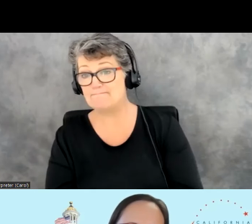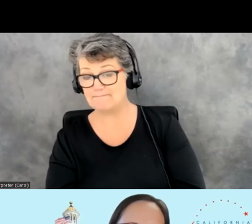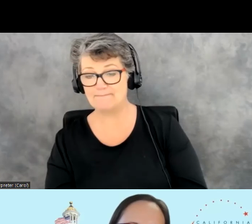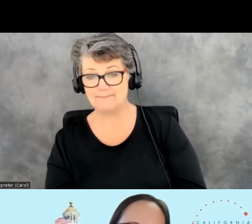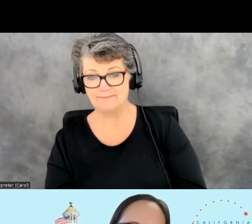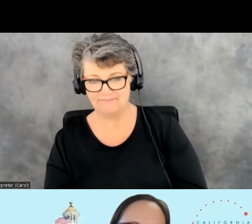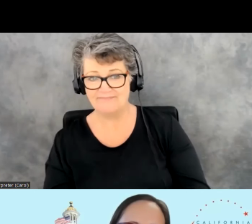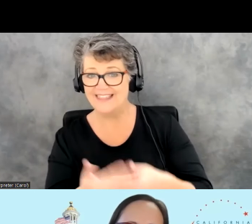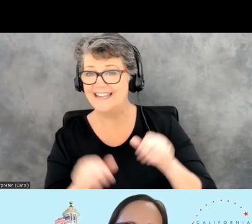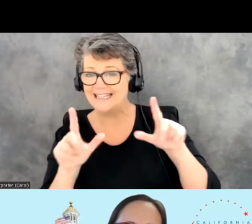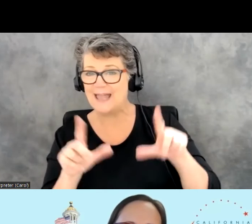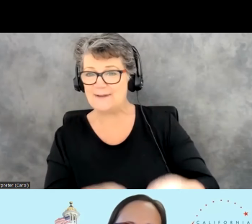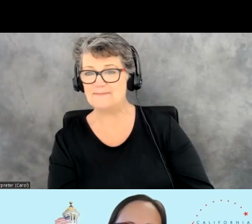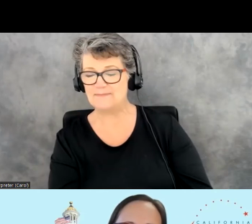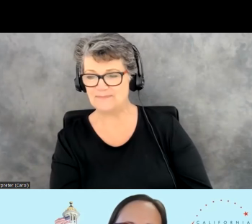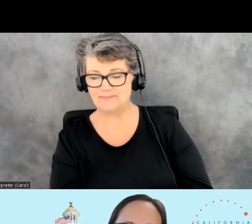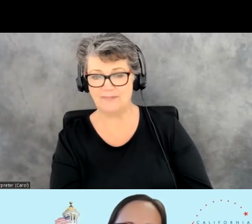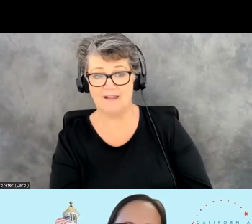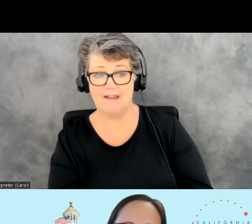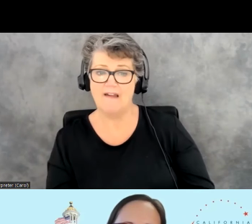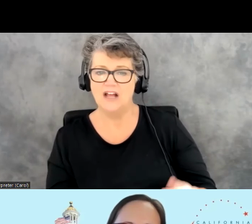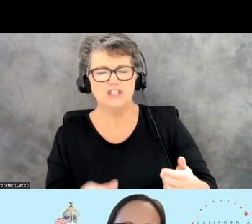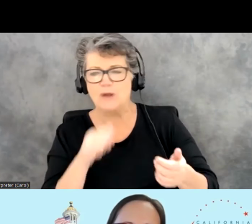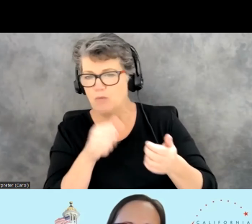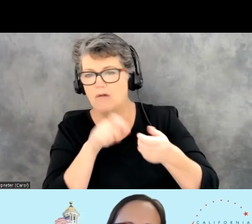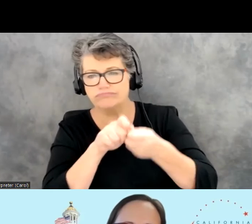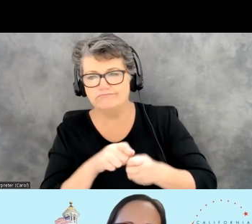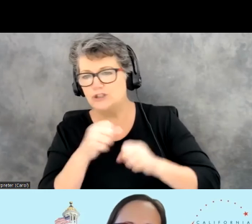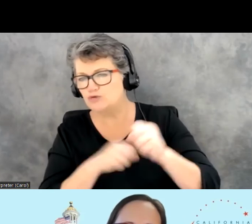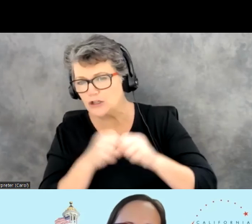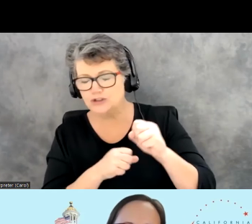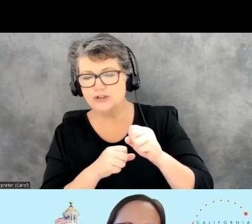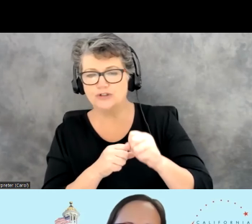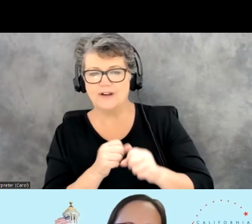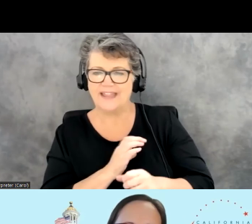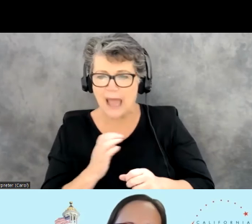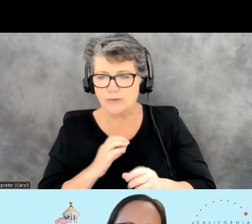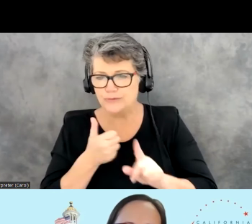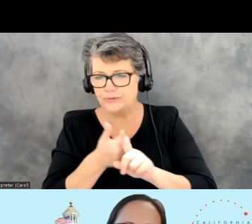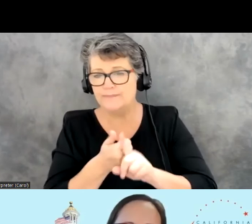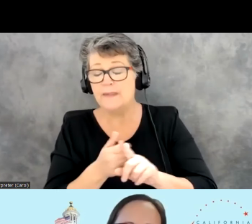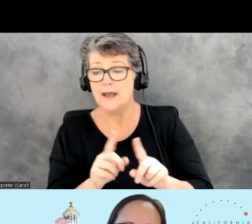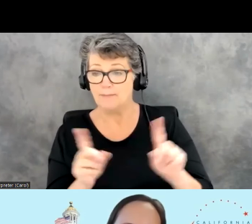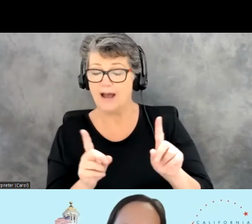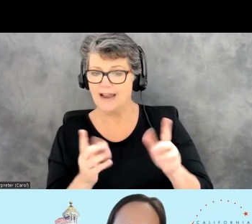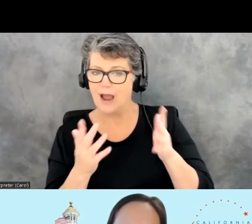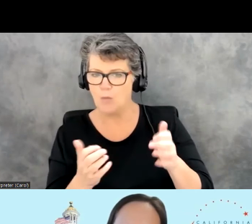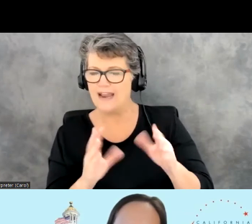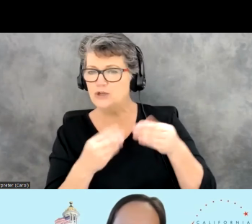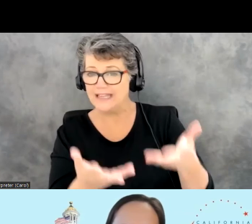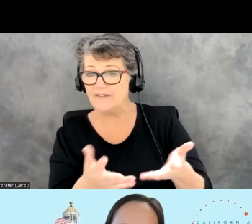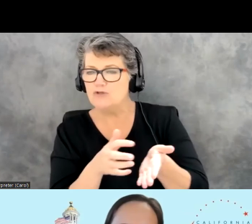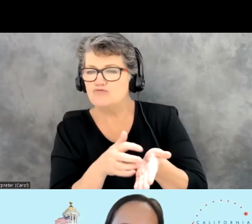Next slide. And so we won't go into the structure in terms of our council, but I at least wanted to give you a